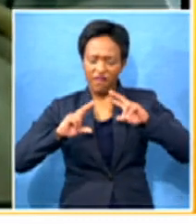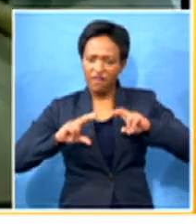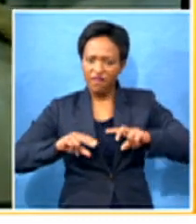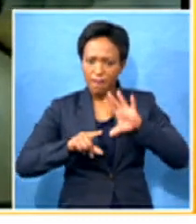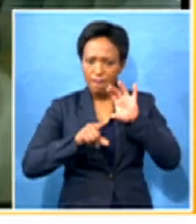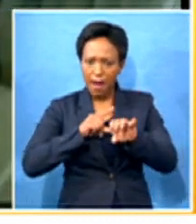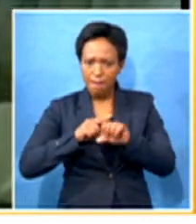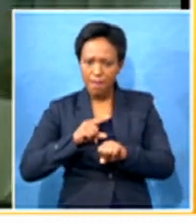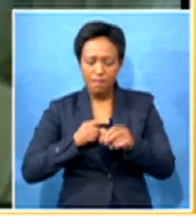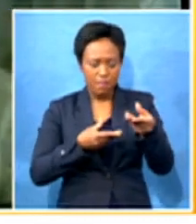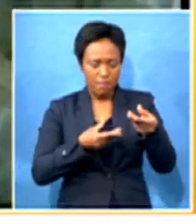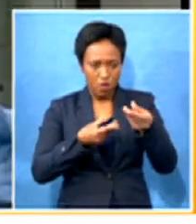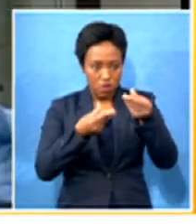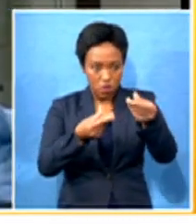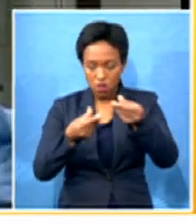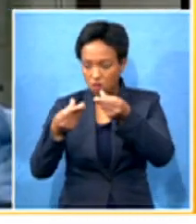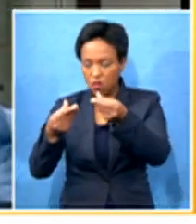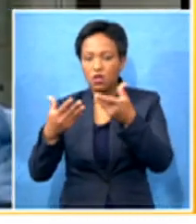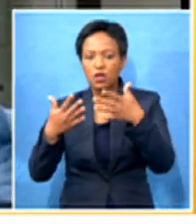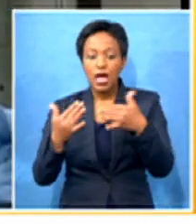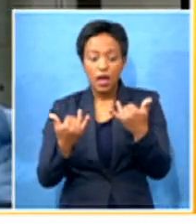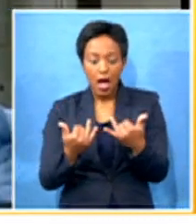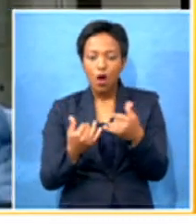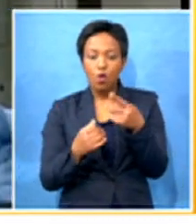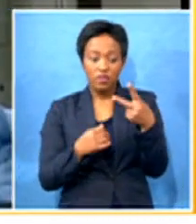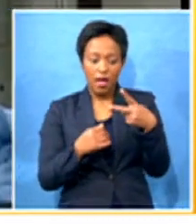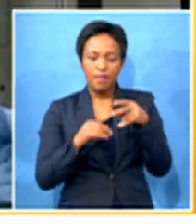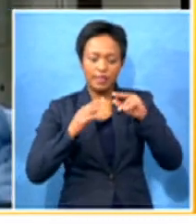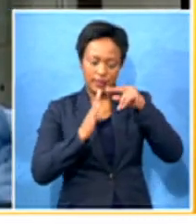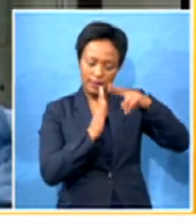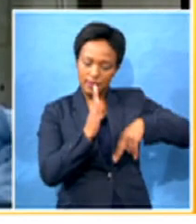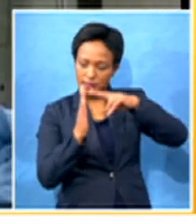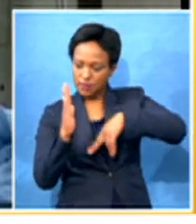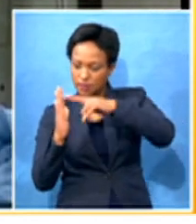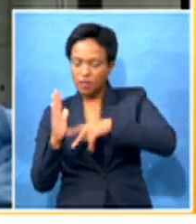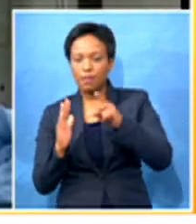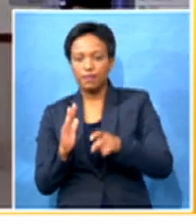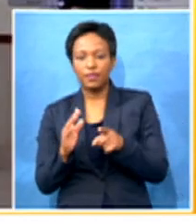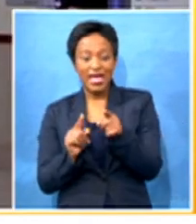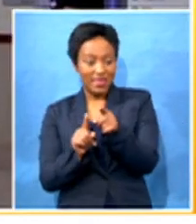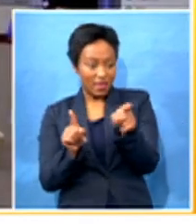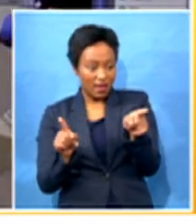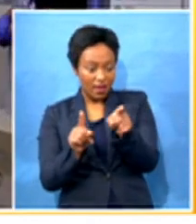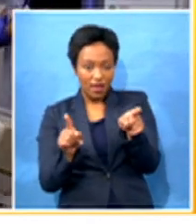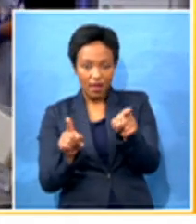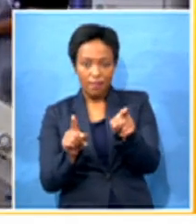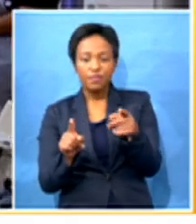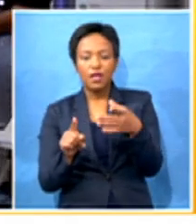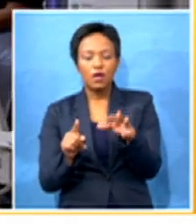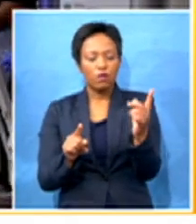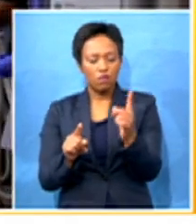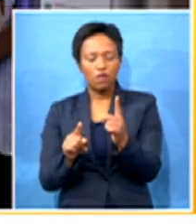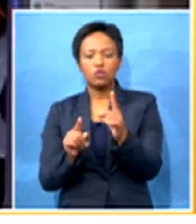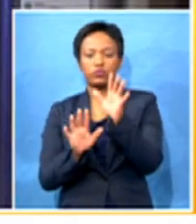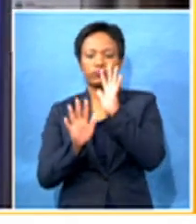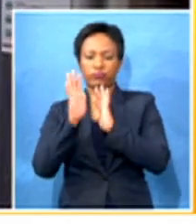They just need to familiarize themselves and just take us through. They are the ones who can come and clarify